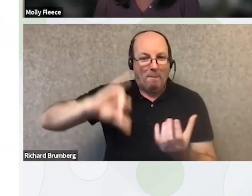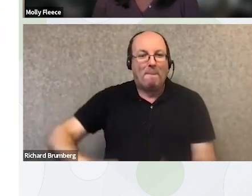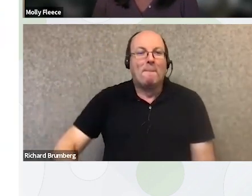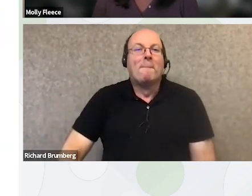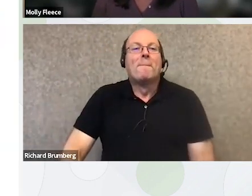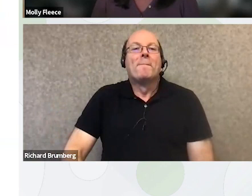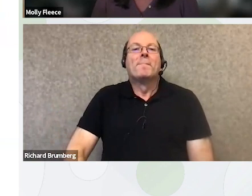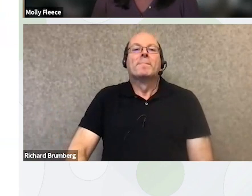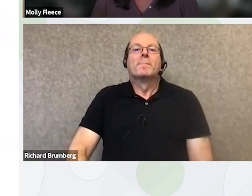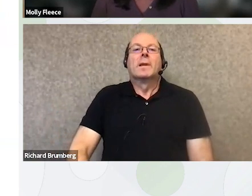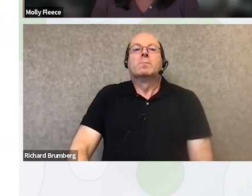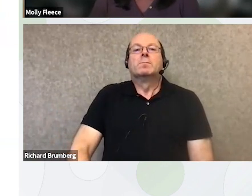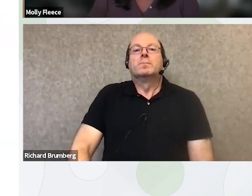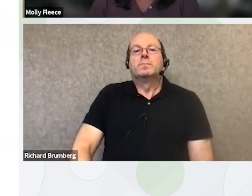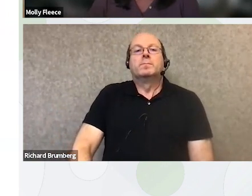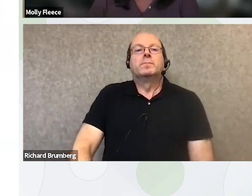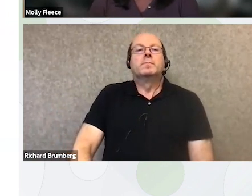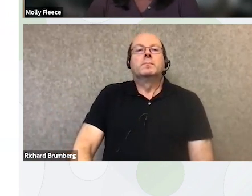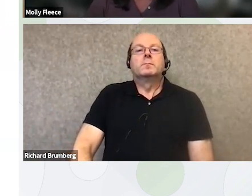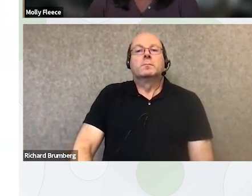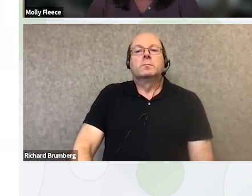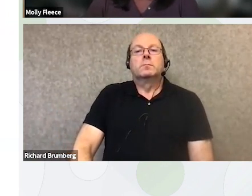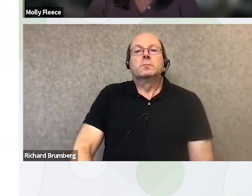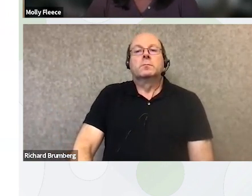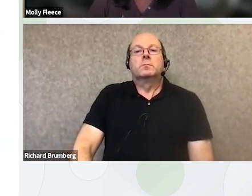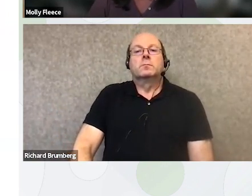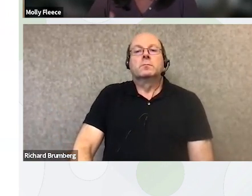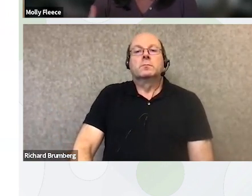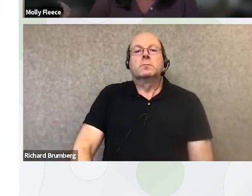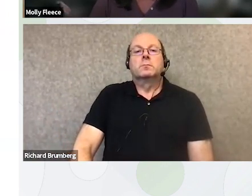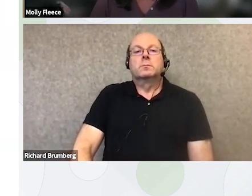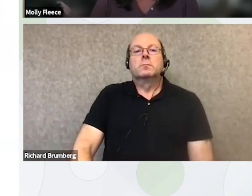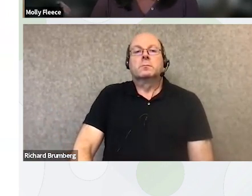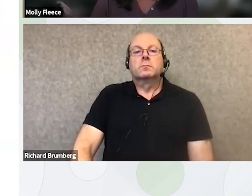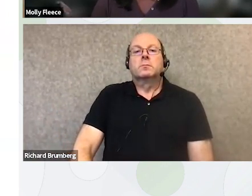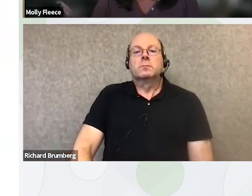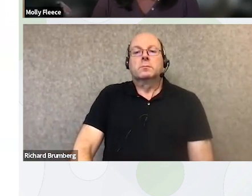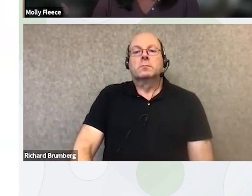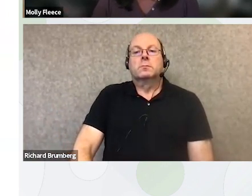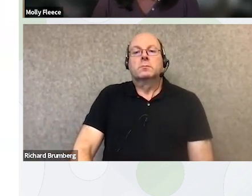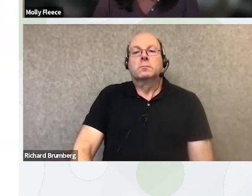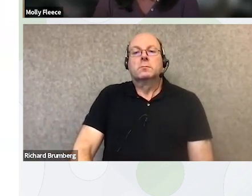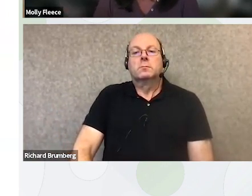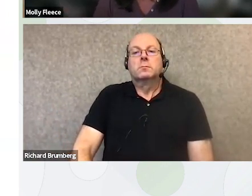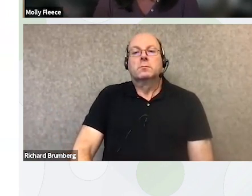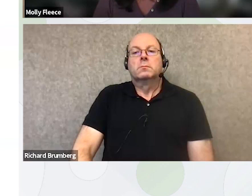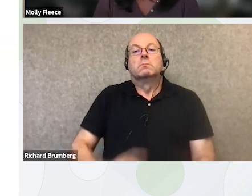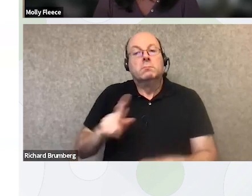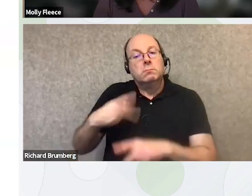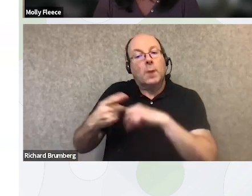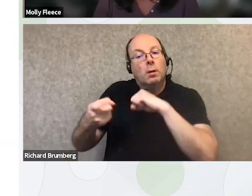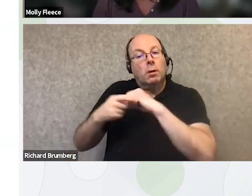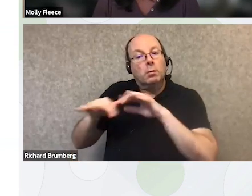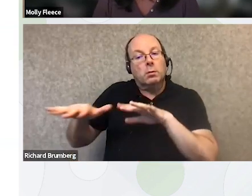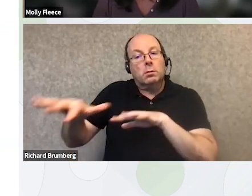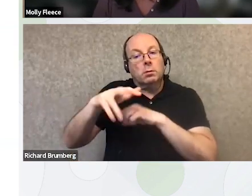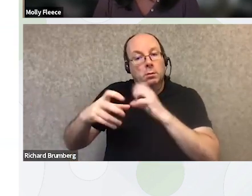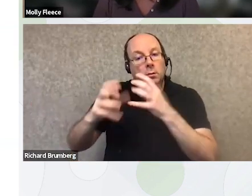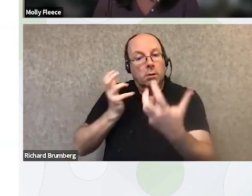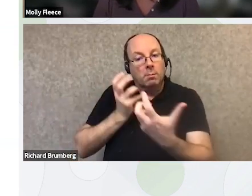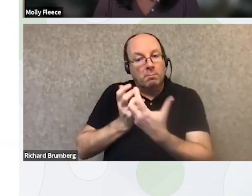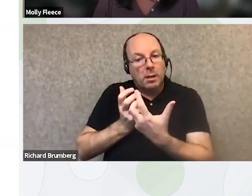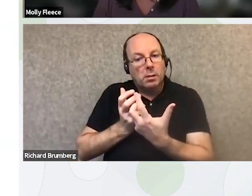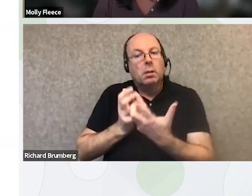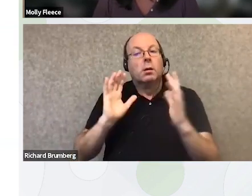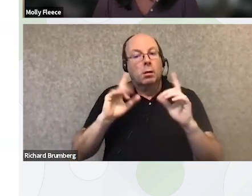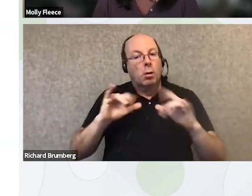But I think it's also very important not only to talk about how well does the vaccine match the circulating strains, but also to highlight how